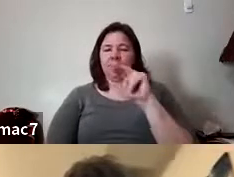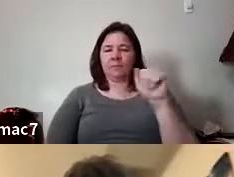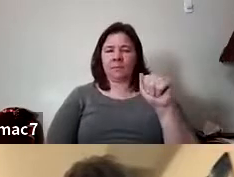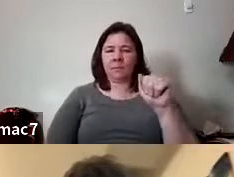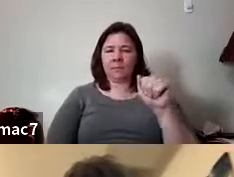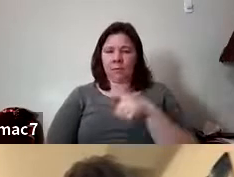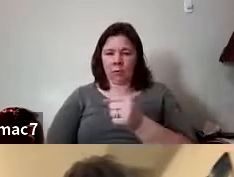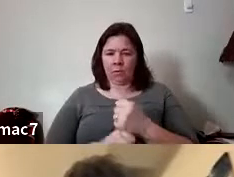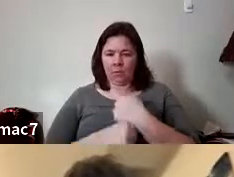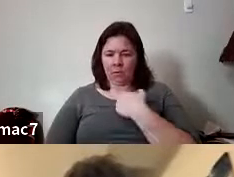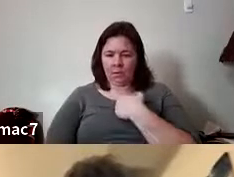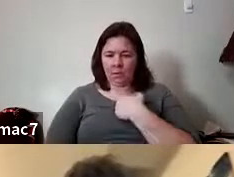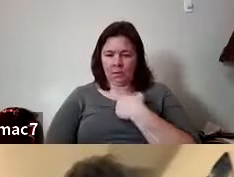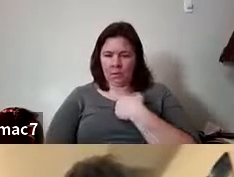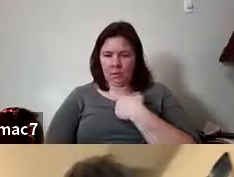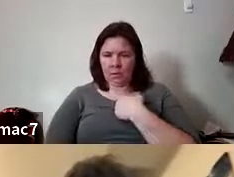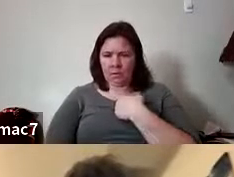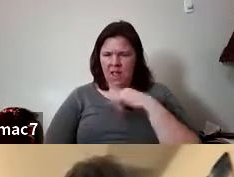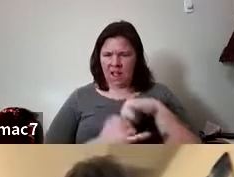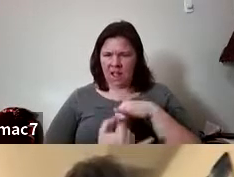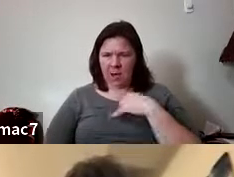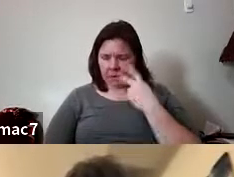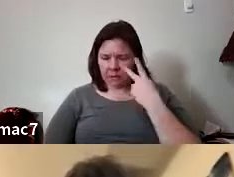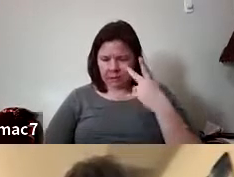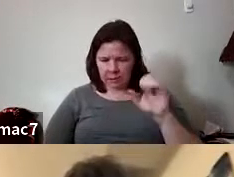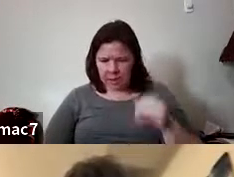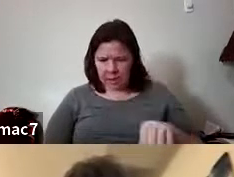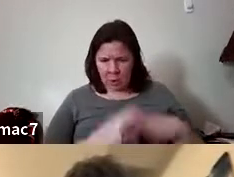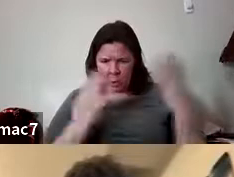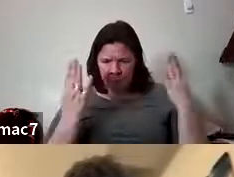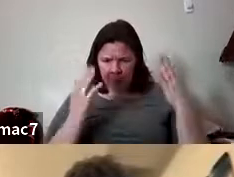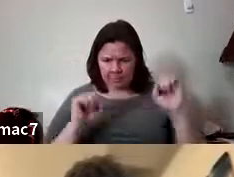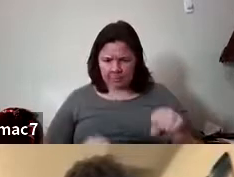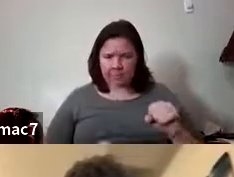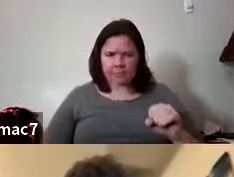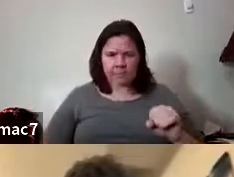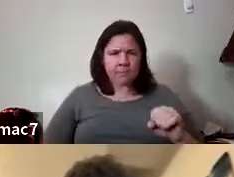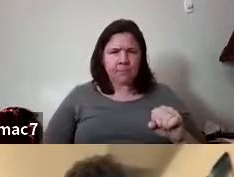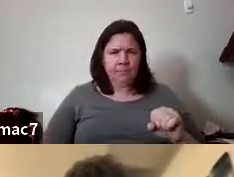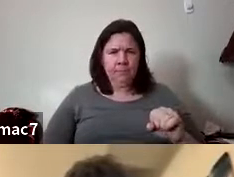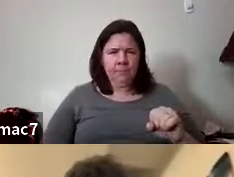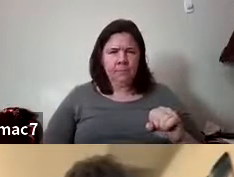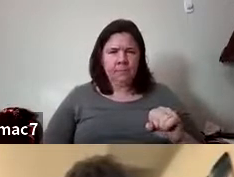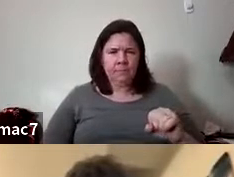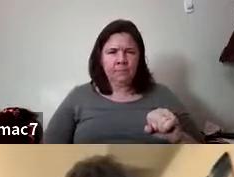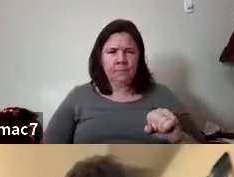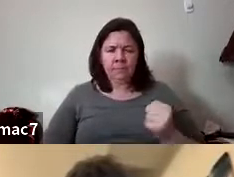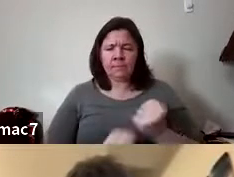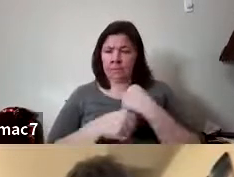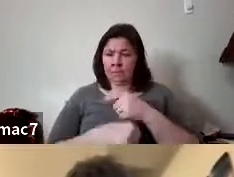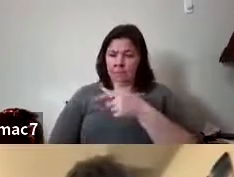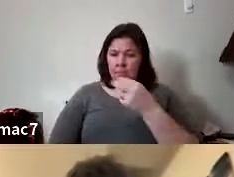made me. How do I made you do host. that? Let me see if I can do something here. Must I make you host